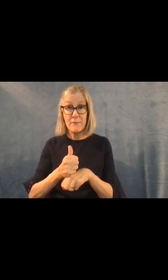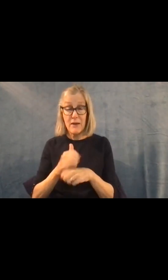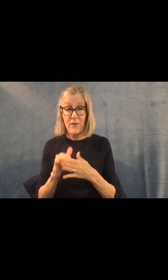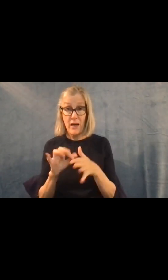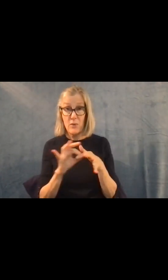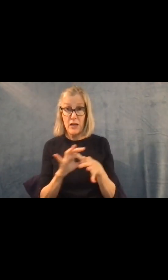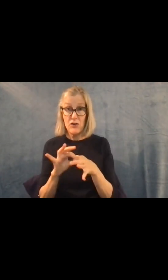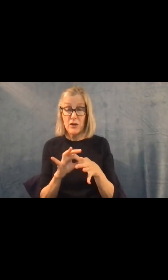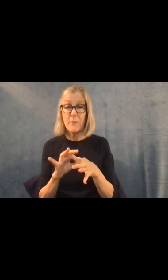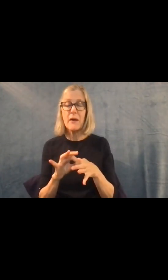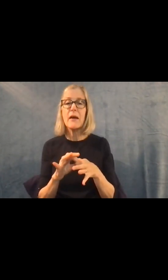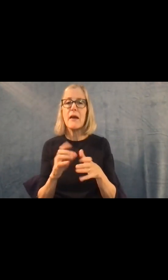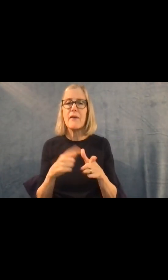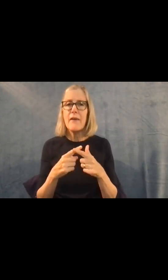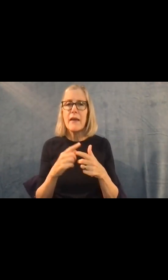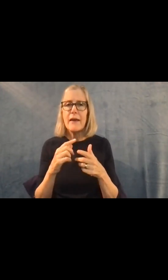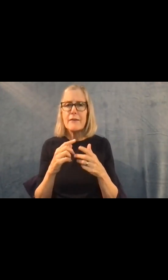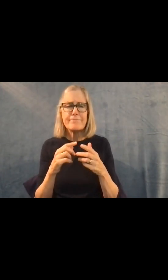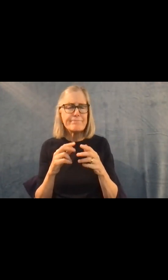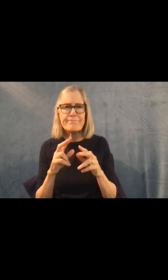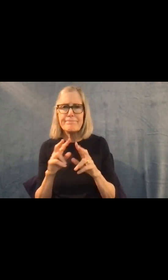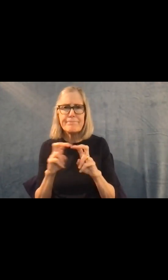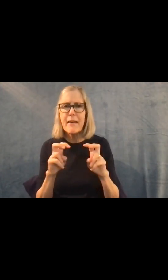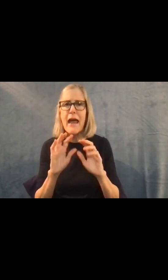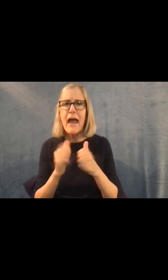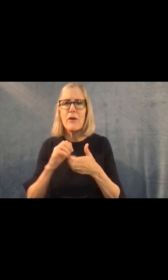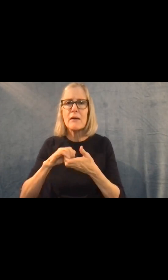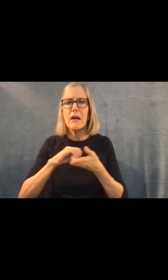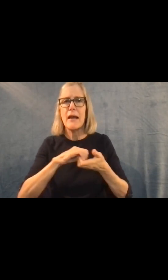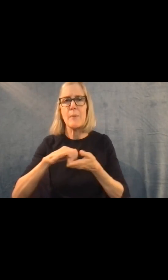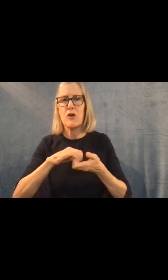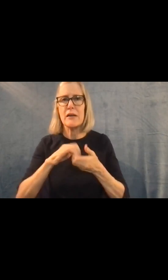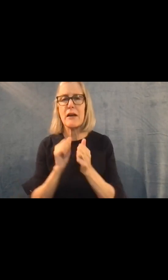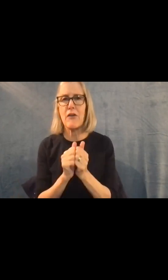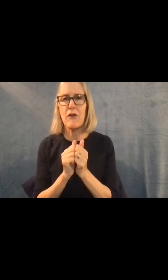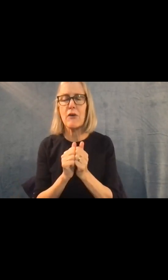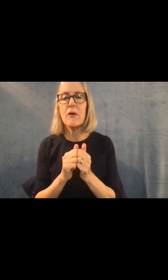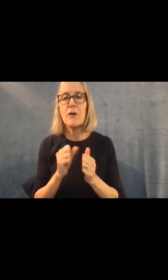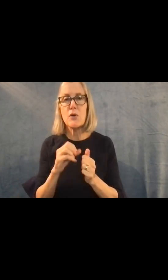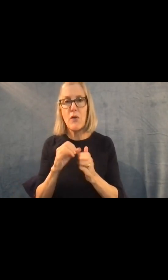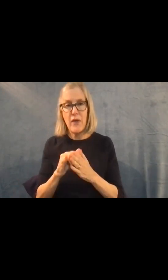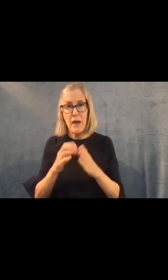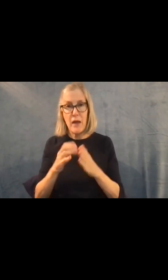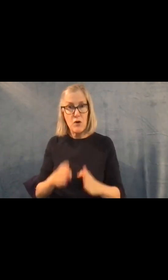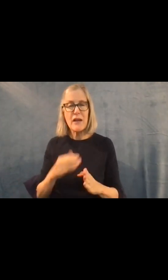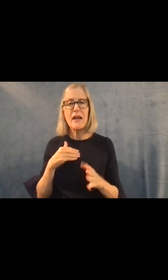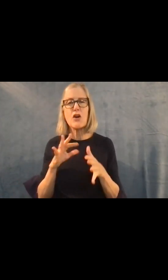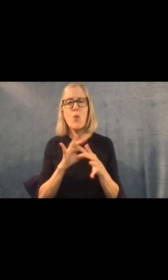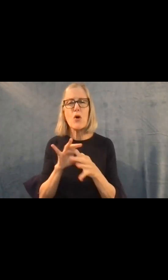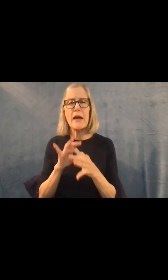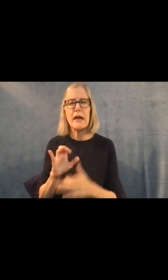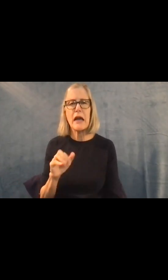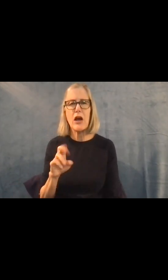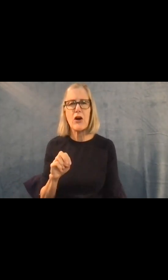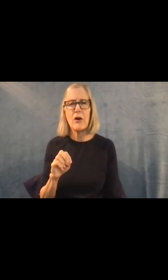way to really work collaboratively so that the individual is getting the a better coordinated care as opposed to them